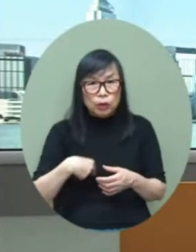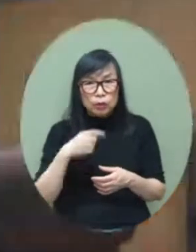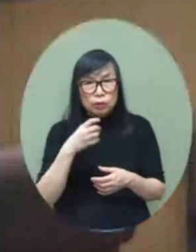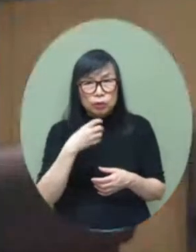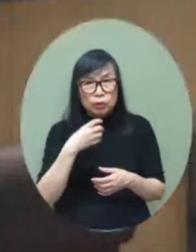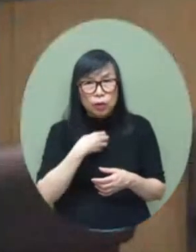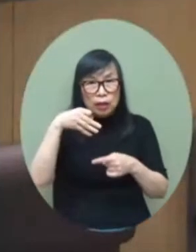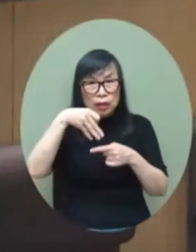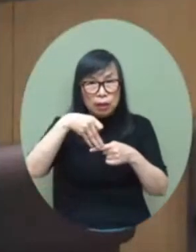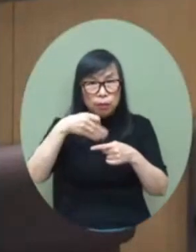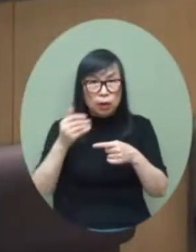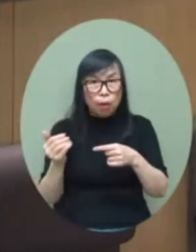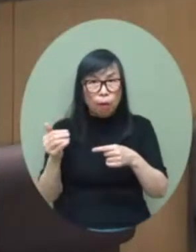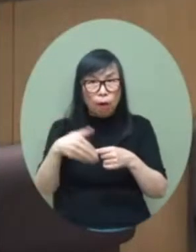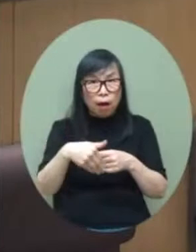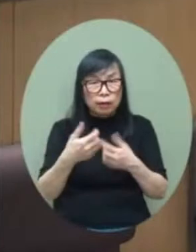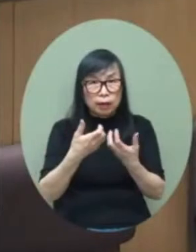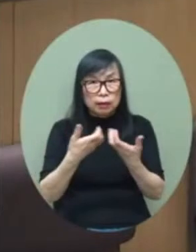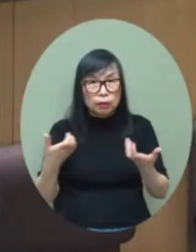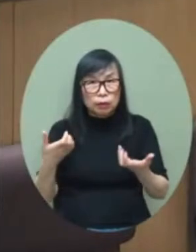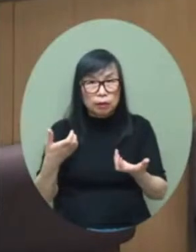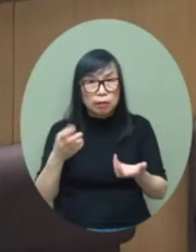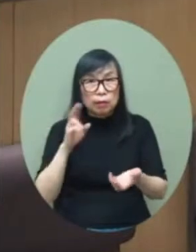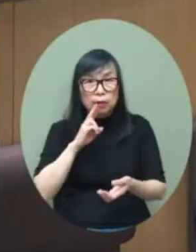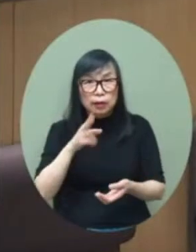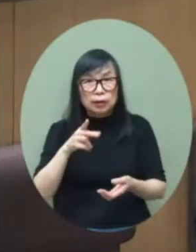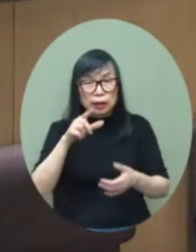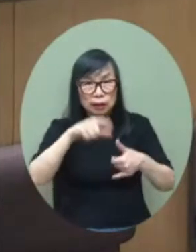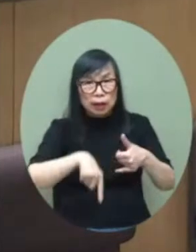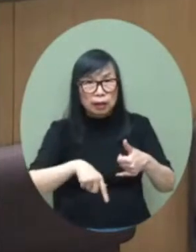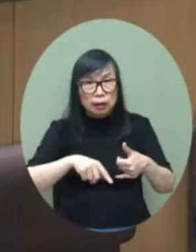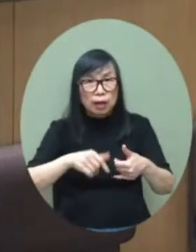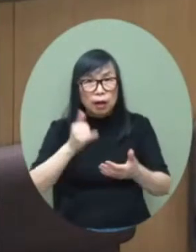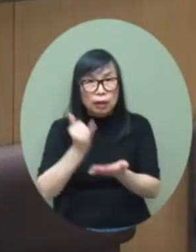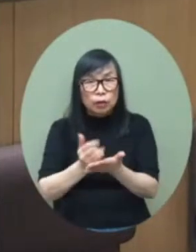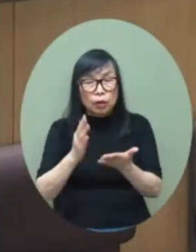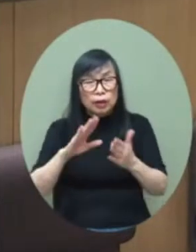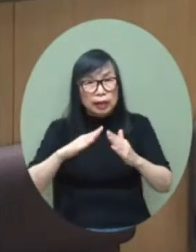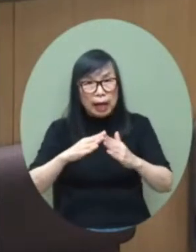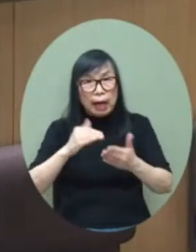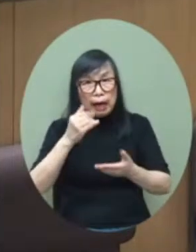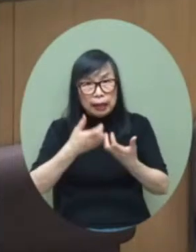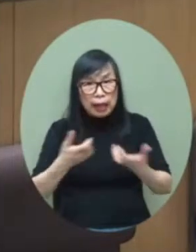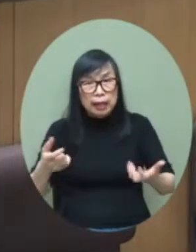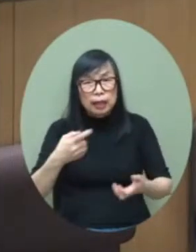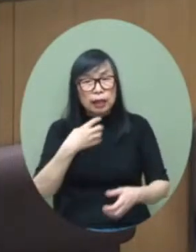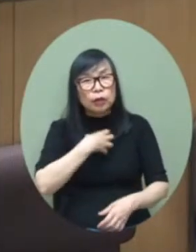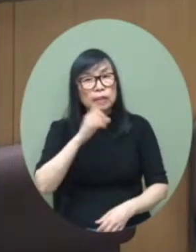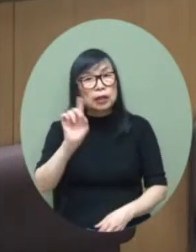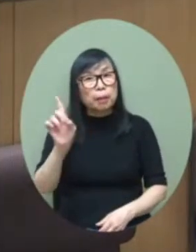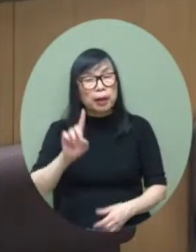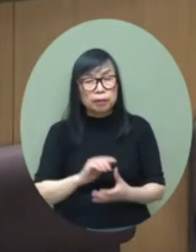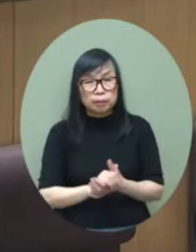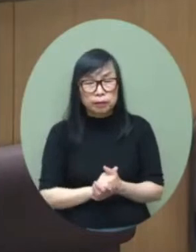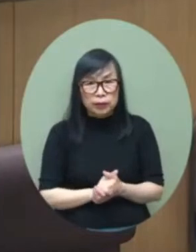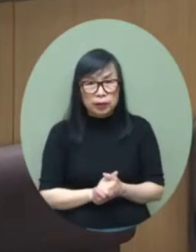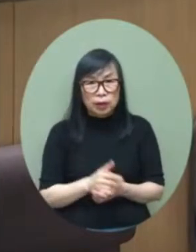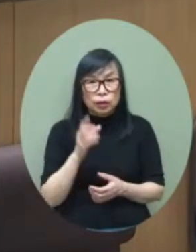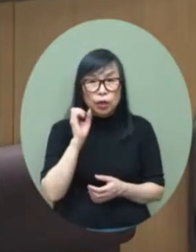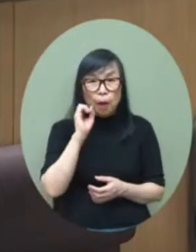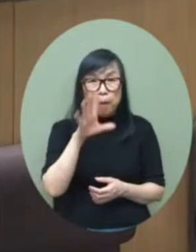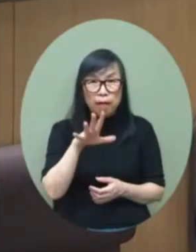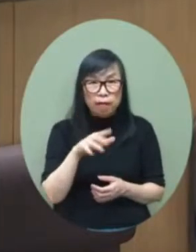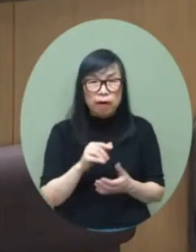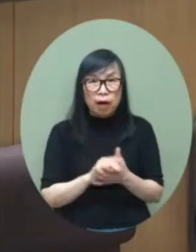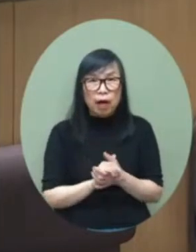Some legislators are of the view that for those who have received the quarantine order at Shamjan Bay Port